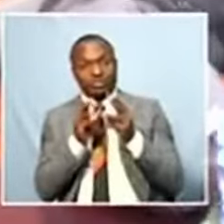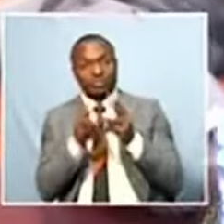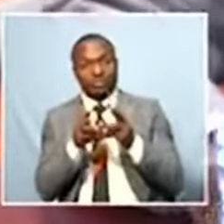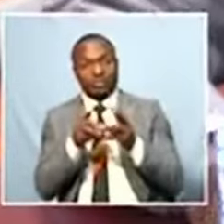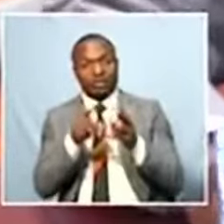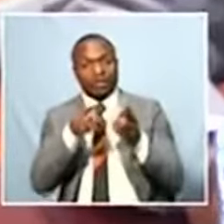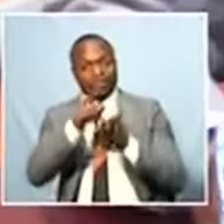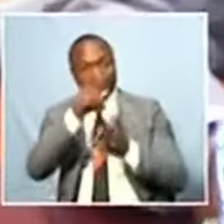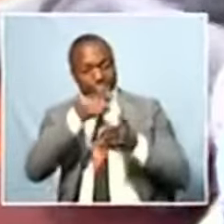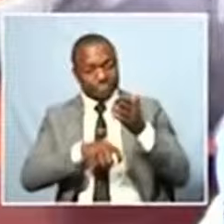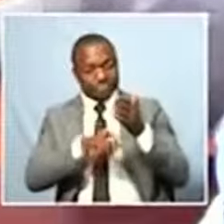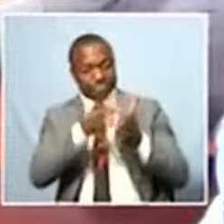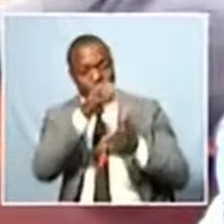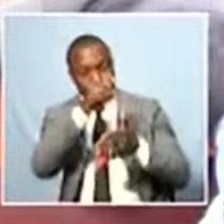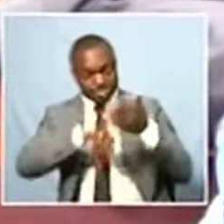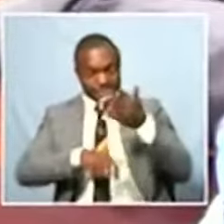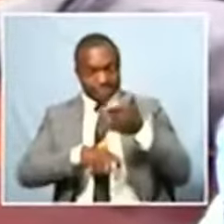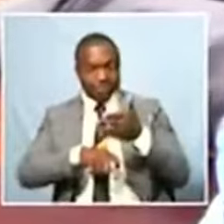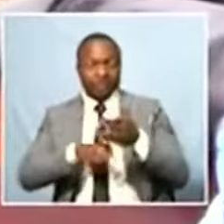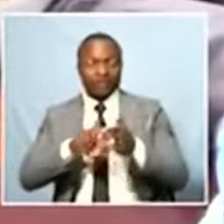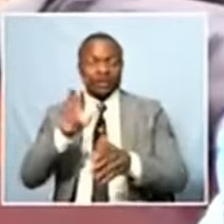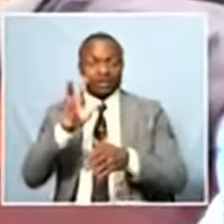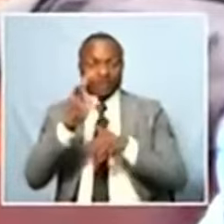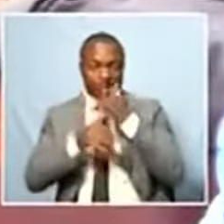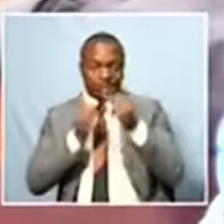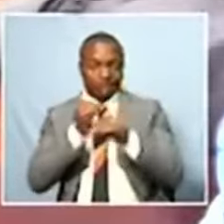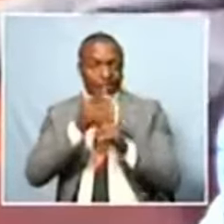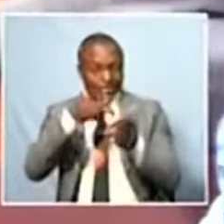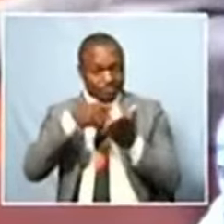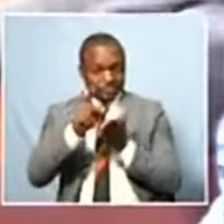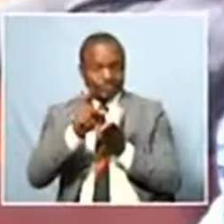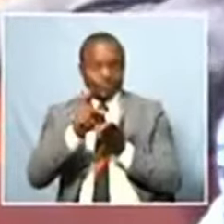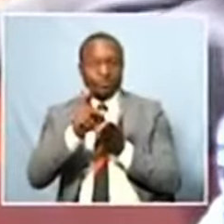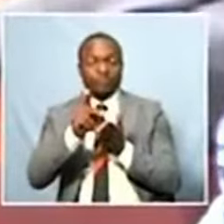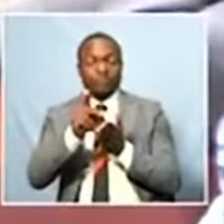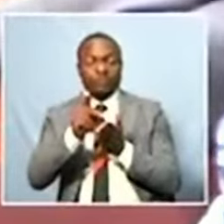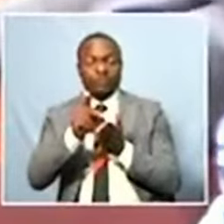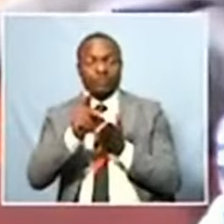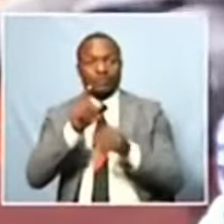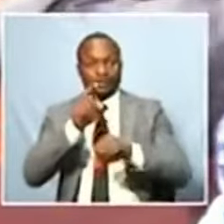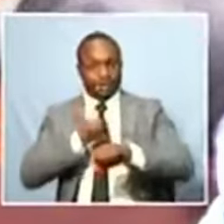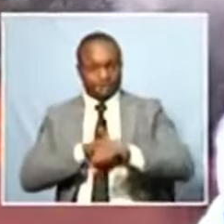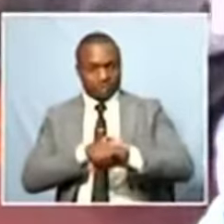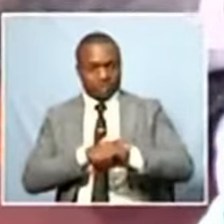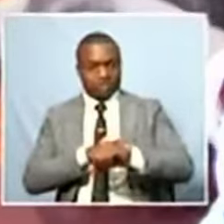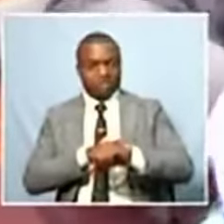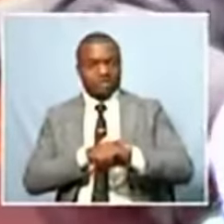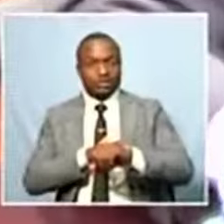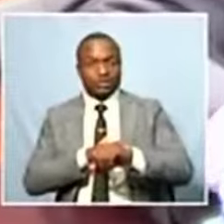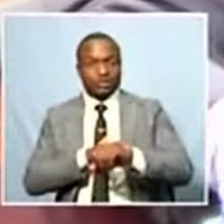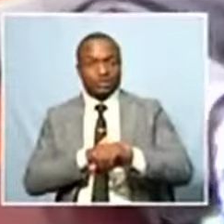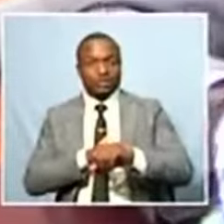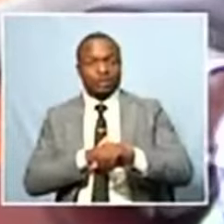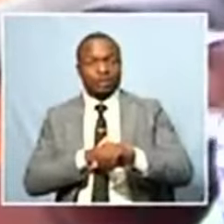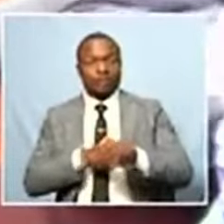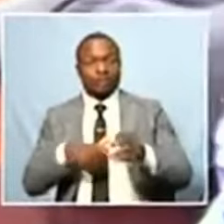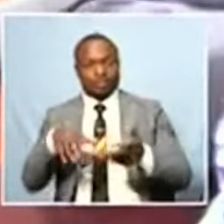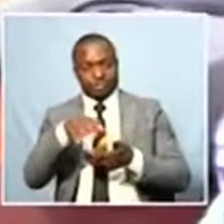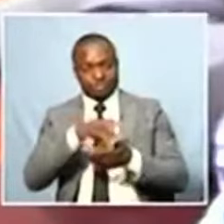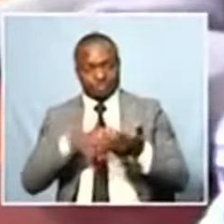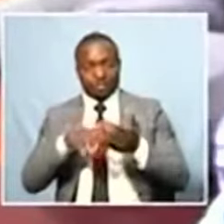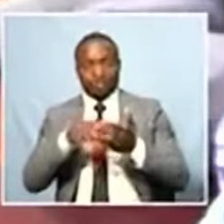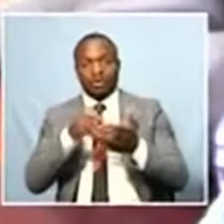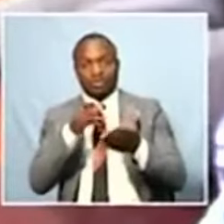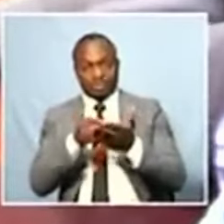deductions. Additionally, the 3-year payment cycle complicates the reconciliation of financial statements